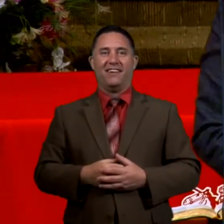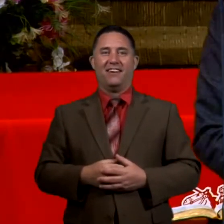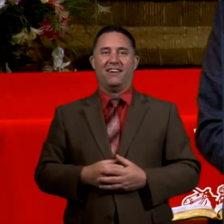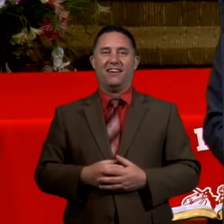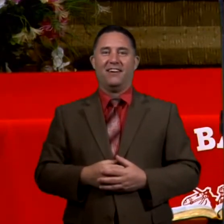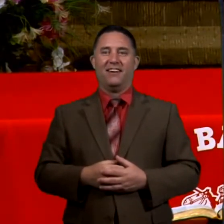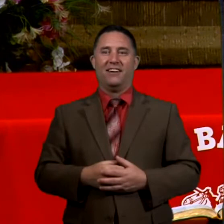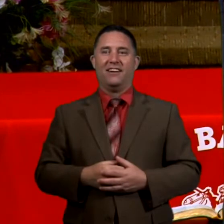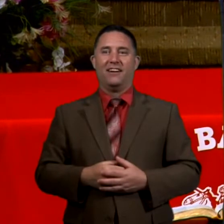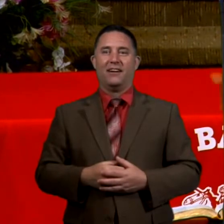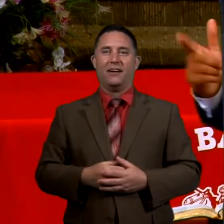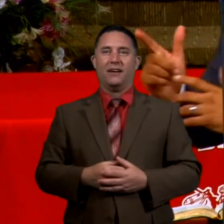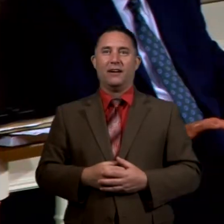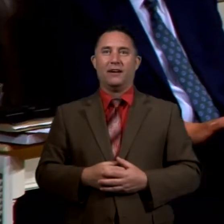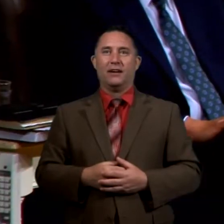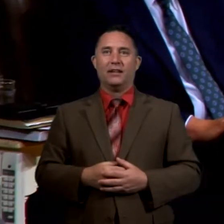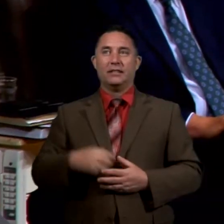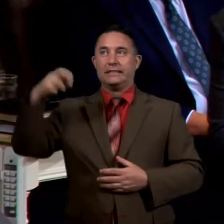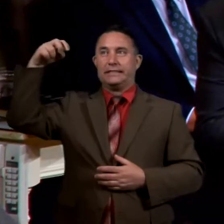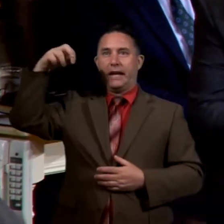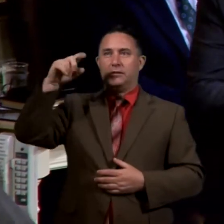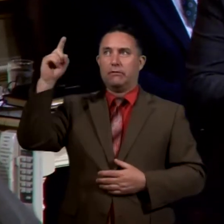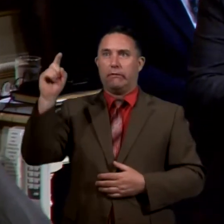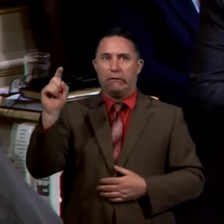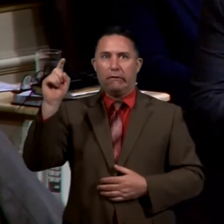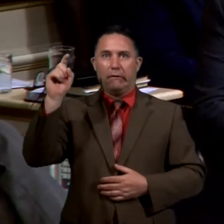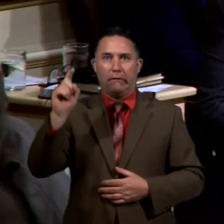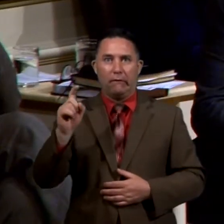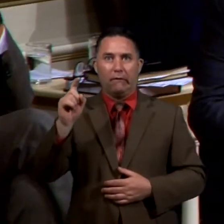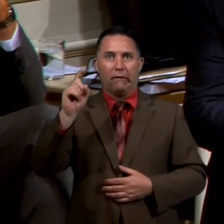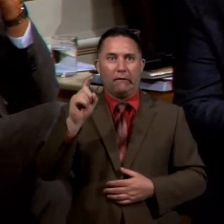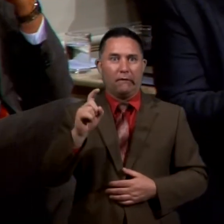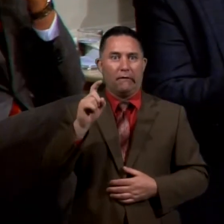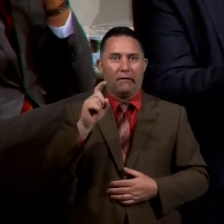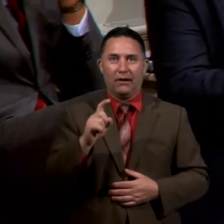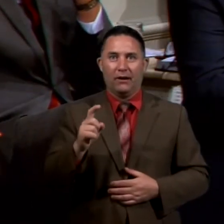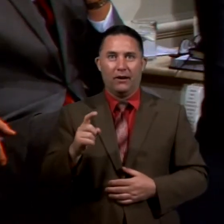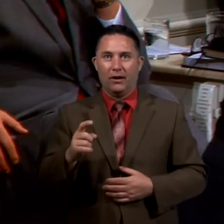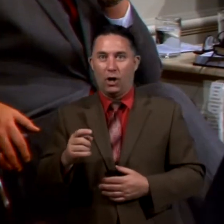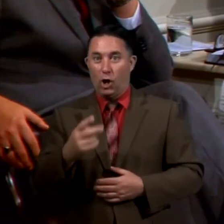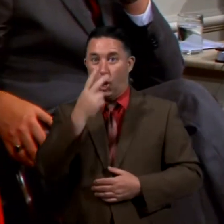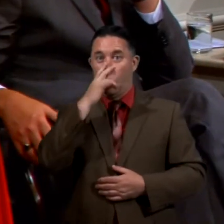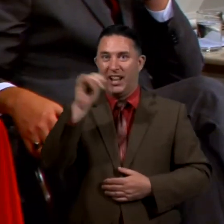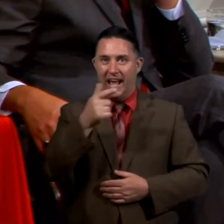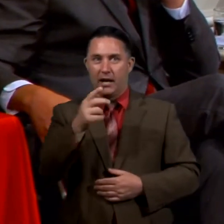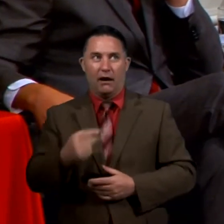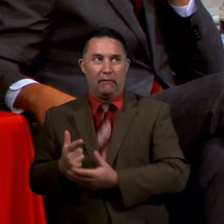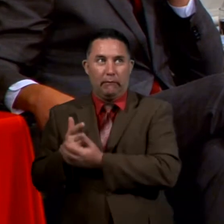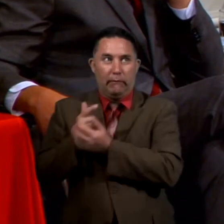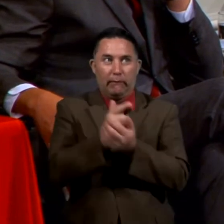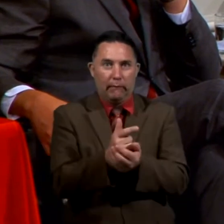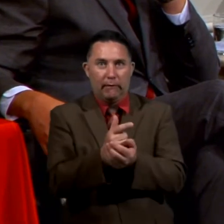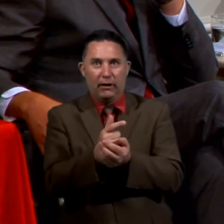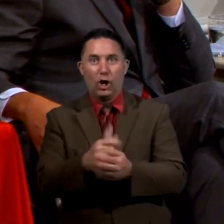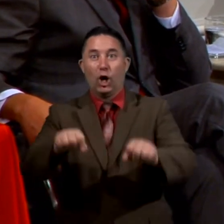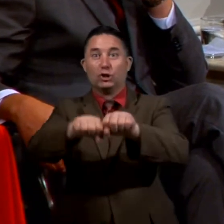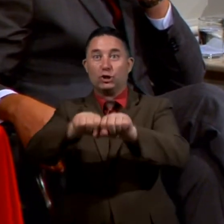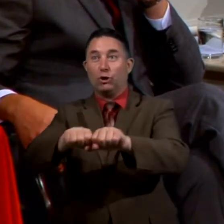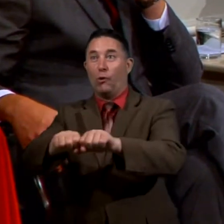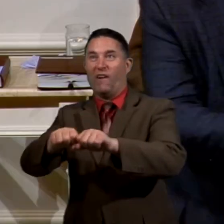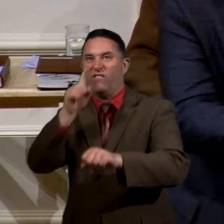You know, we come down the stairs, you know, with whatever looks like a gun, you know, a shoe, you